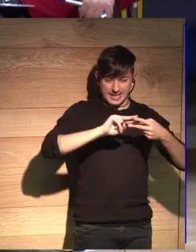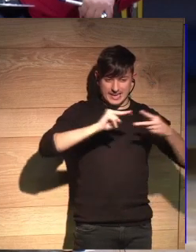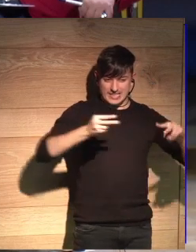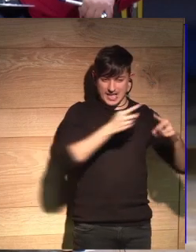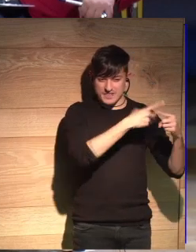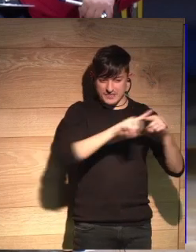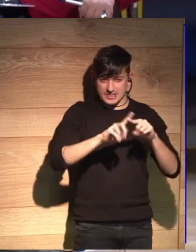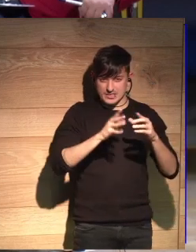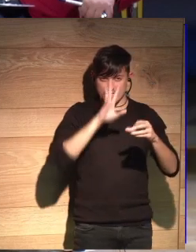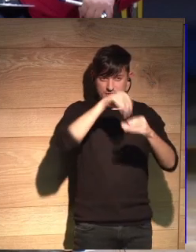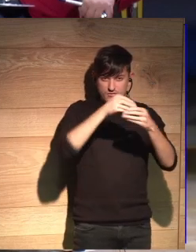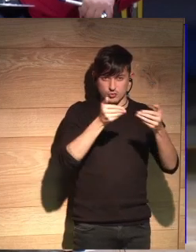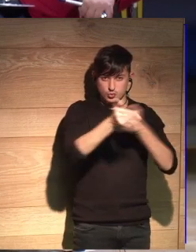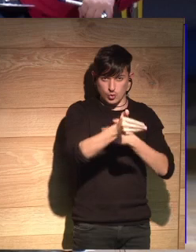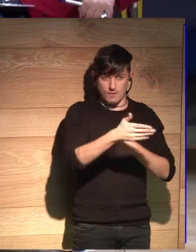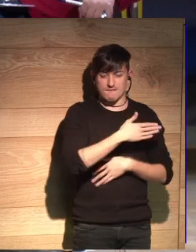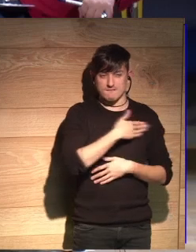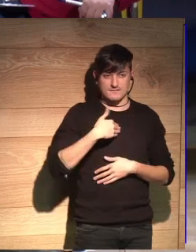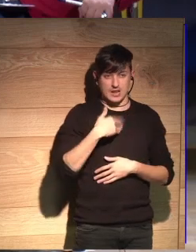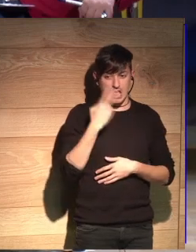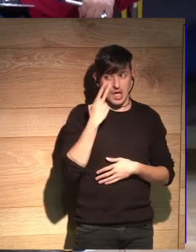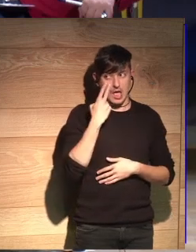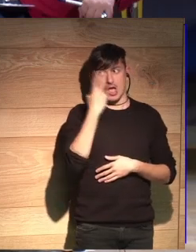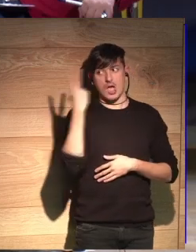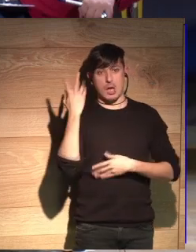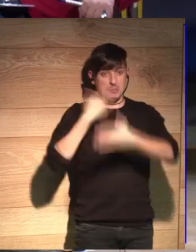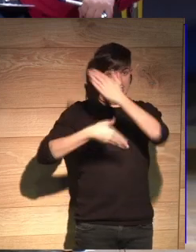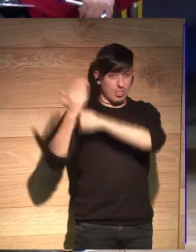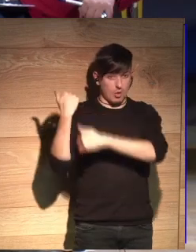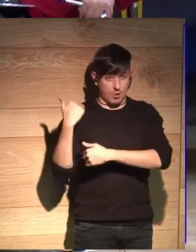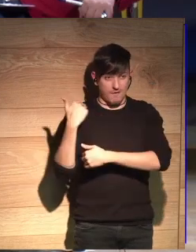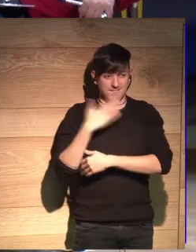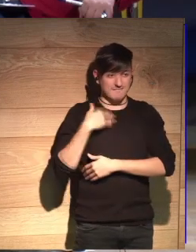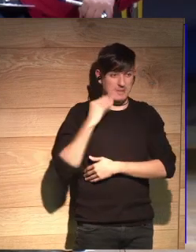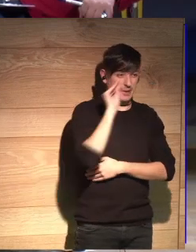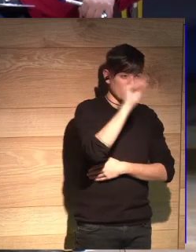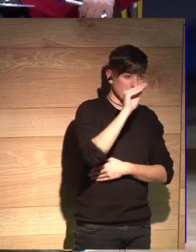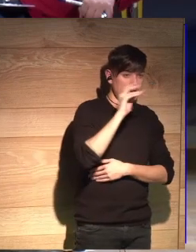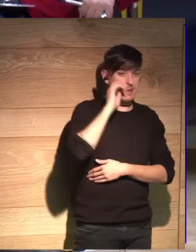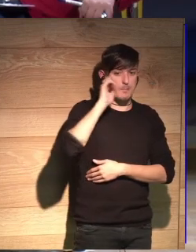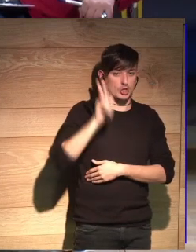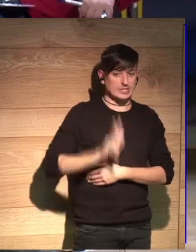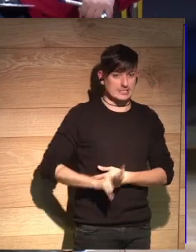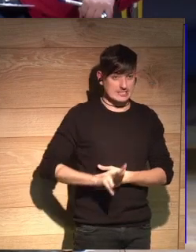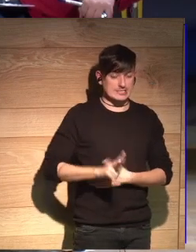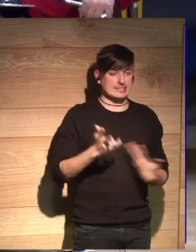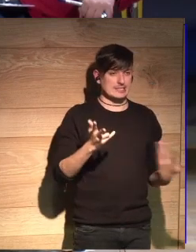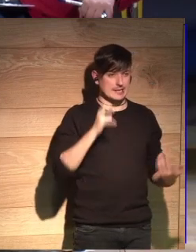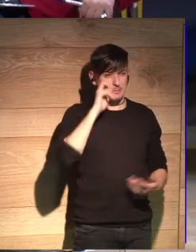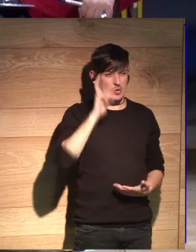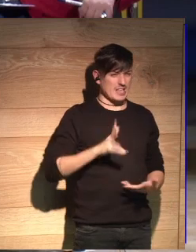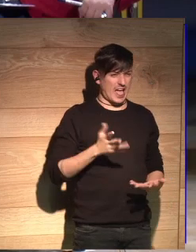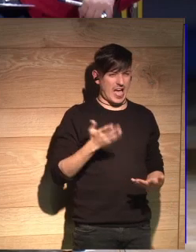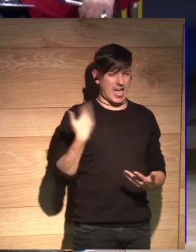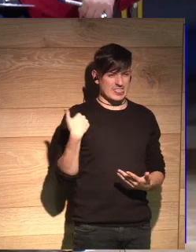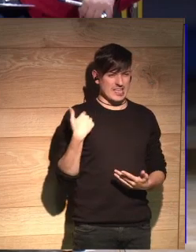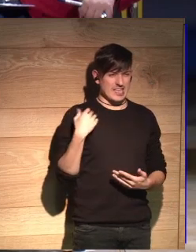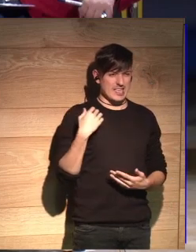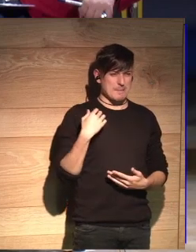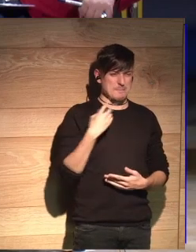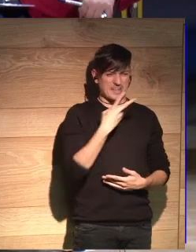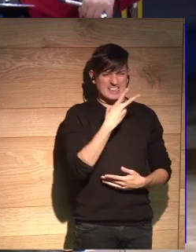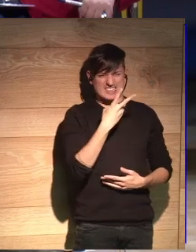living together with different genetic base, I would like to go back to the past and ask about the hypothesis, because I